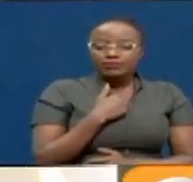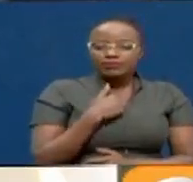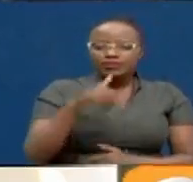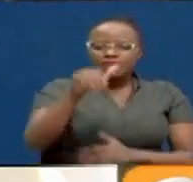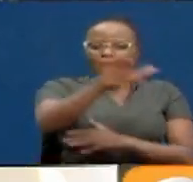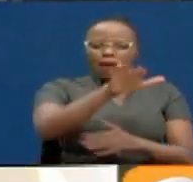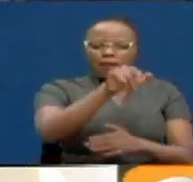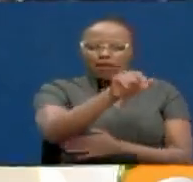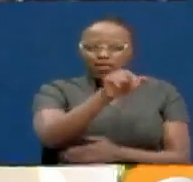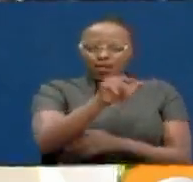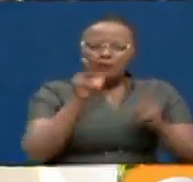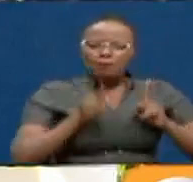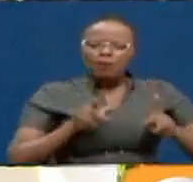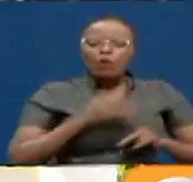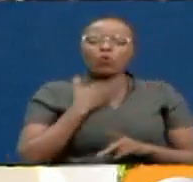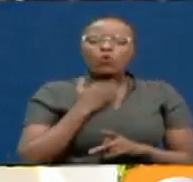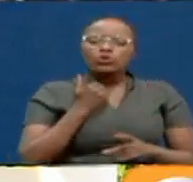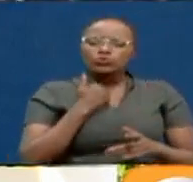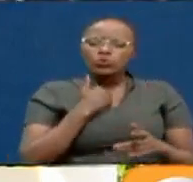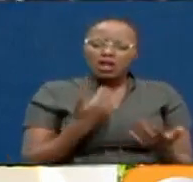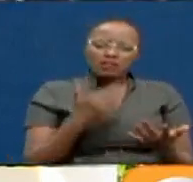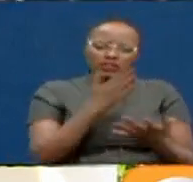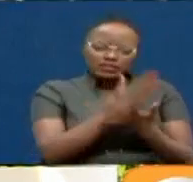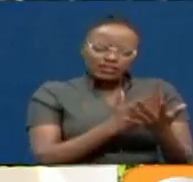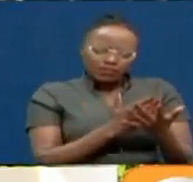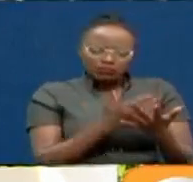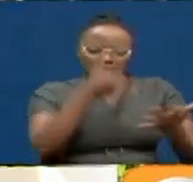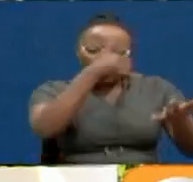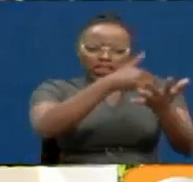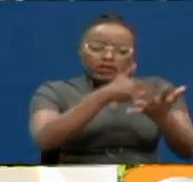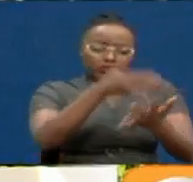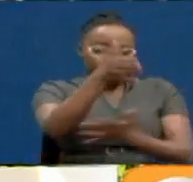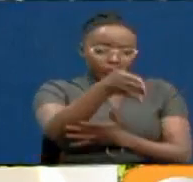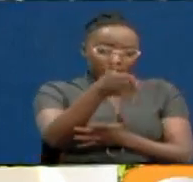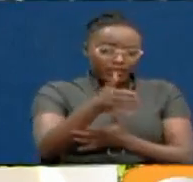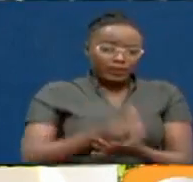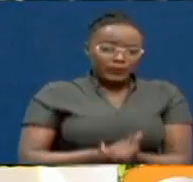places like that, people want to have some kind of leverage to eat. Yes,